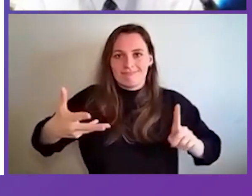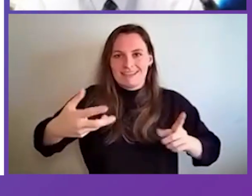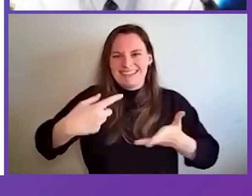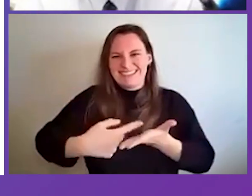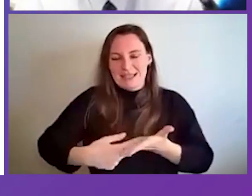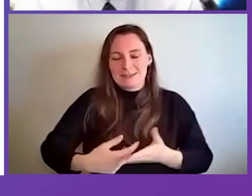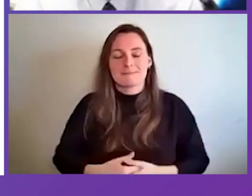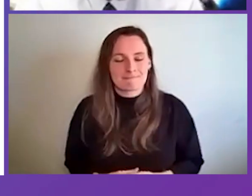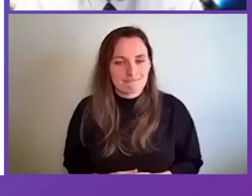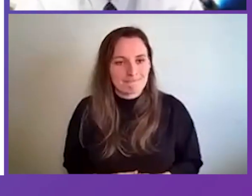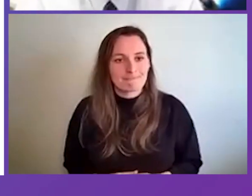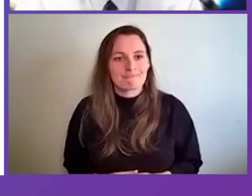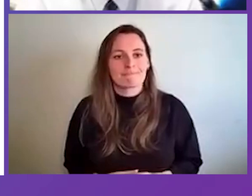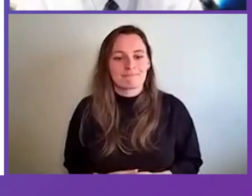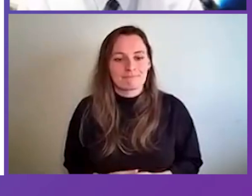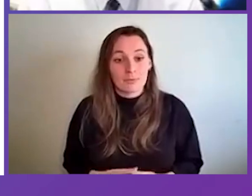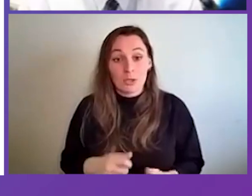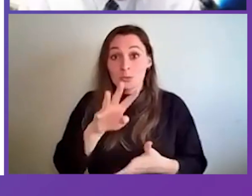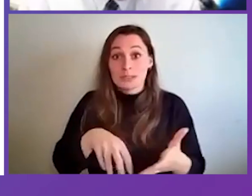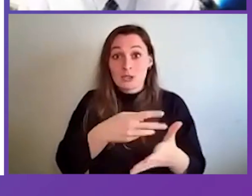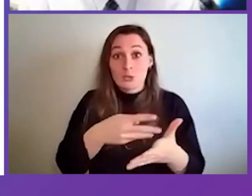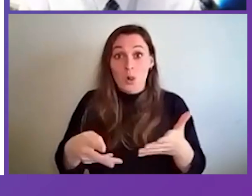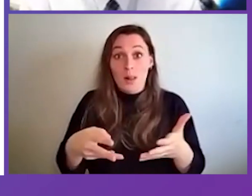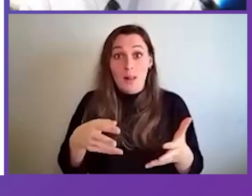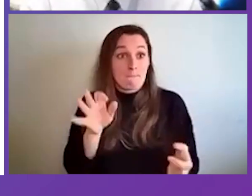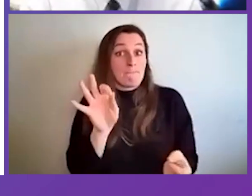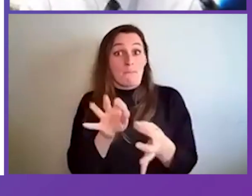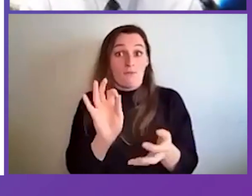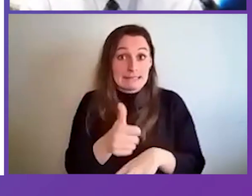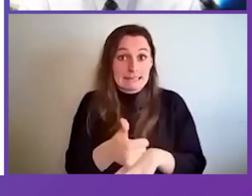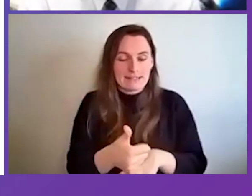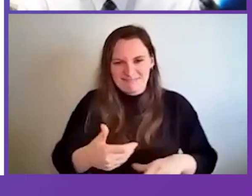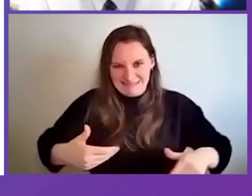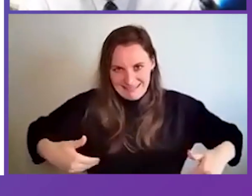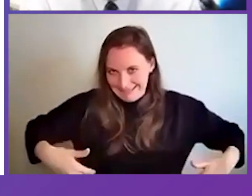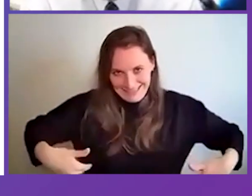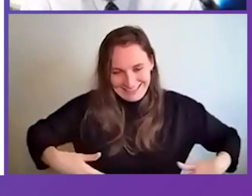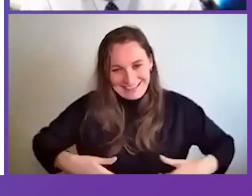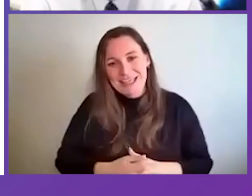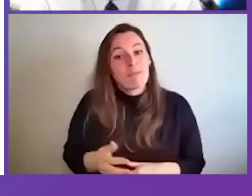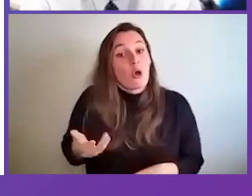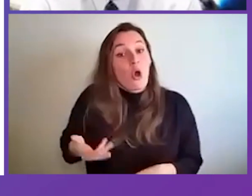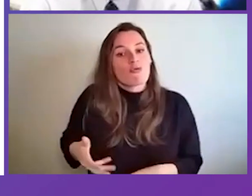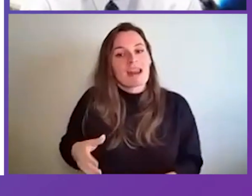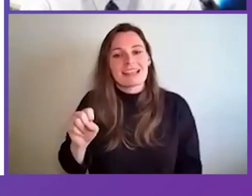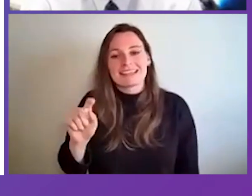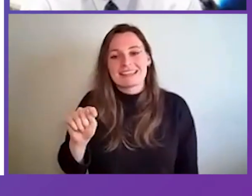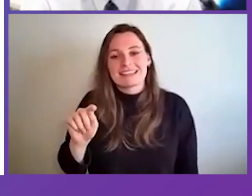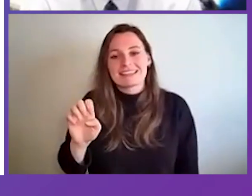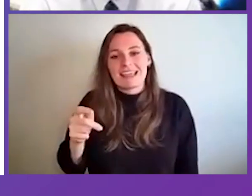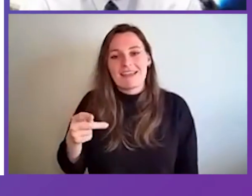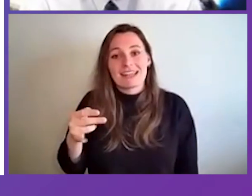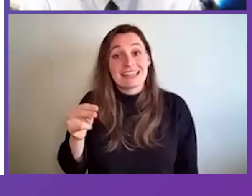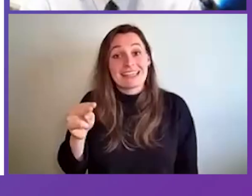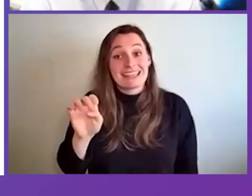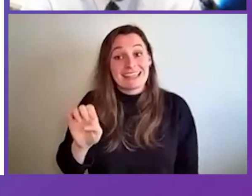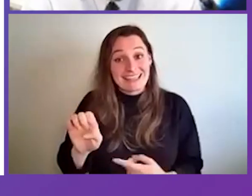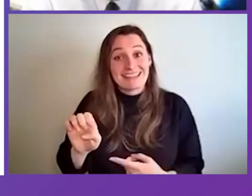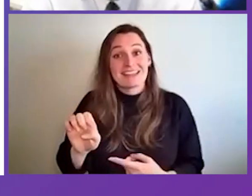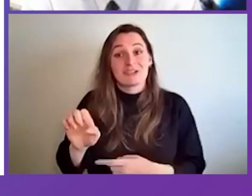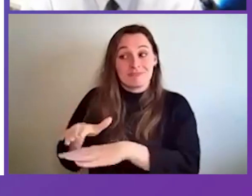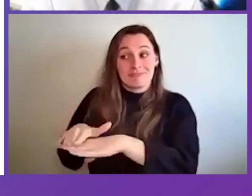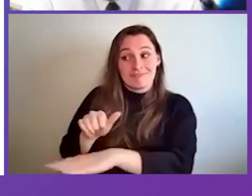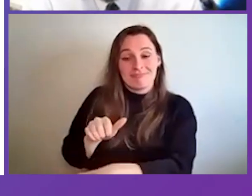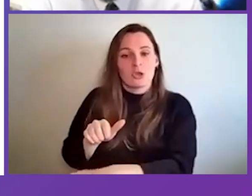nail down our schedule, but we've already had agreement from Stephanie Cadieux, who's the Chief Accessibility Officer for